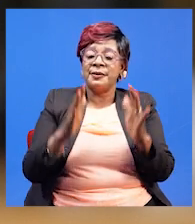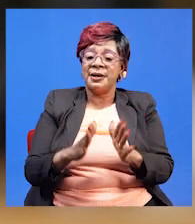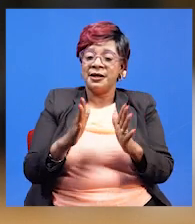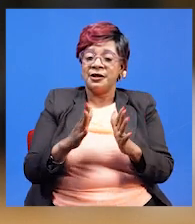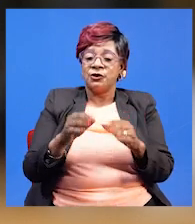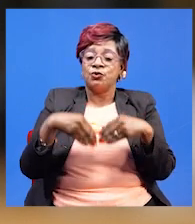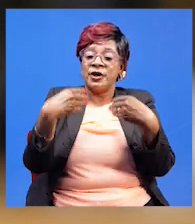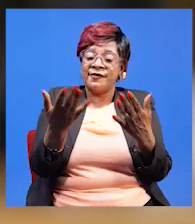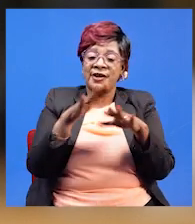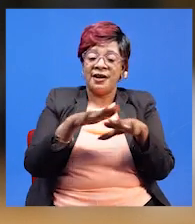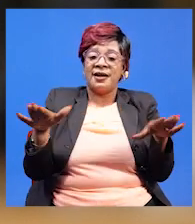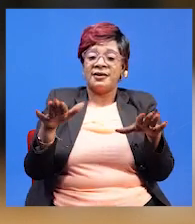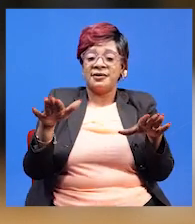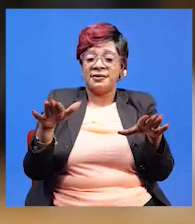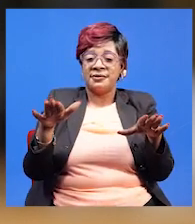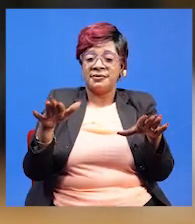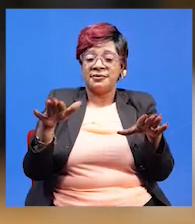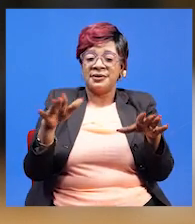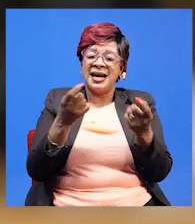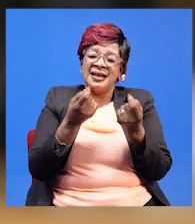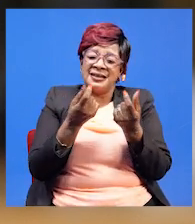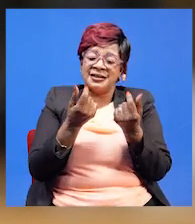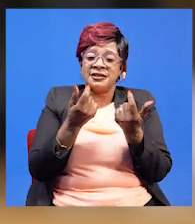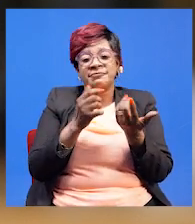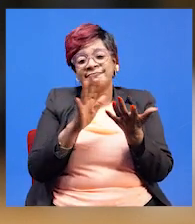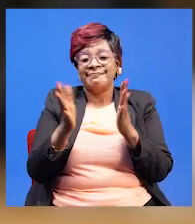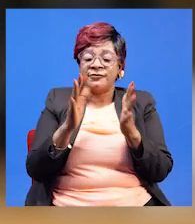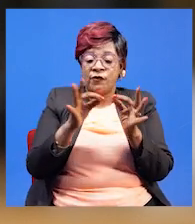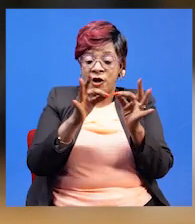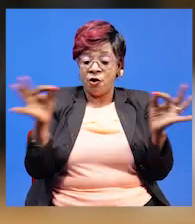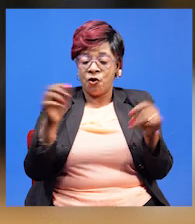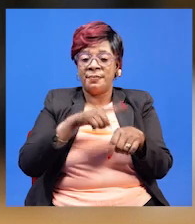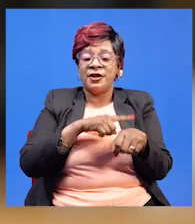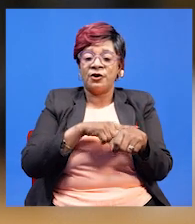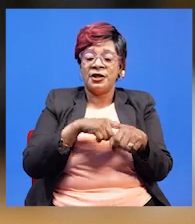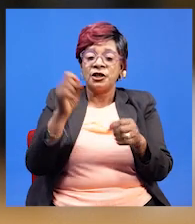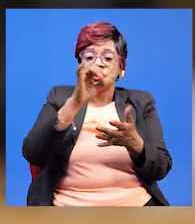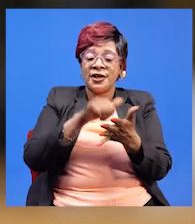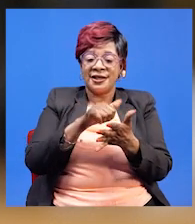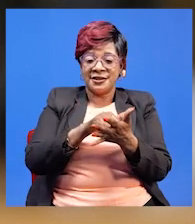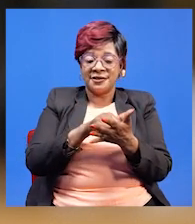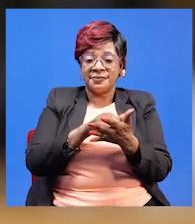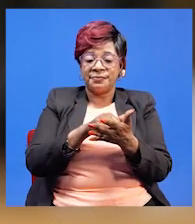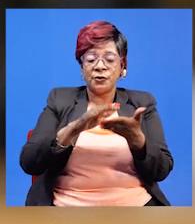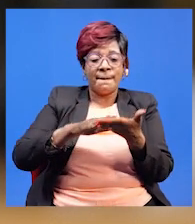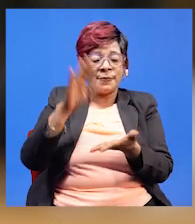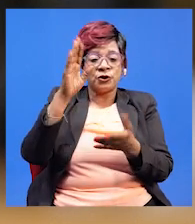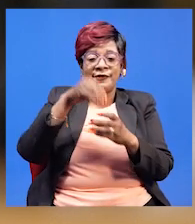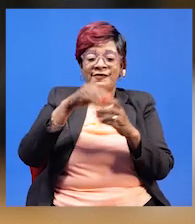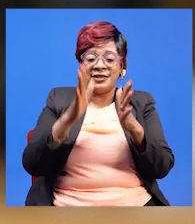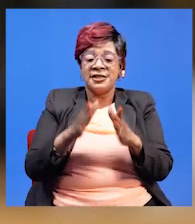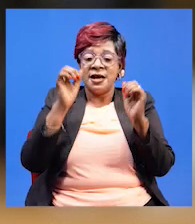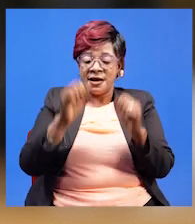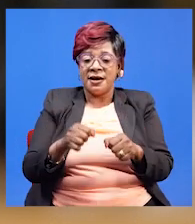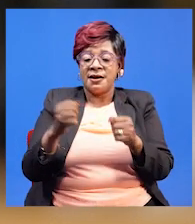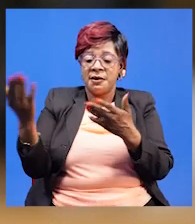to lease their lands in at least for a long period, so that most of the investors can